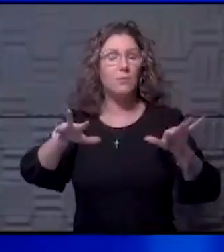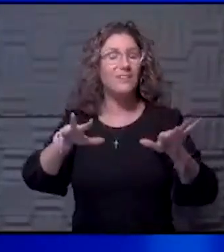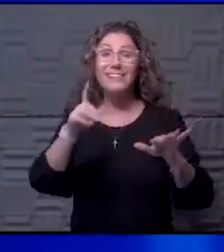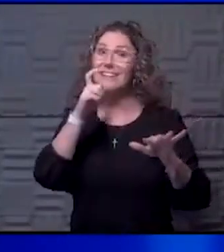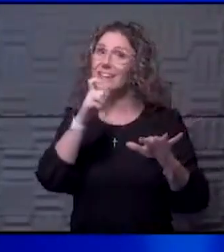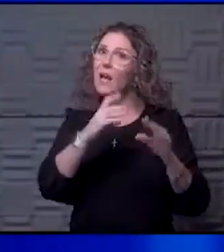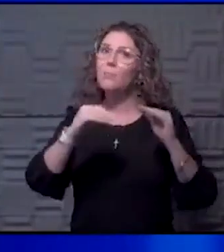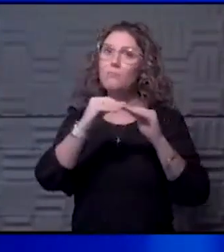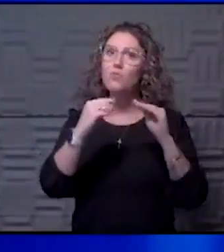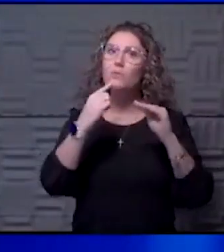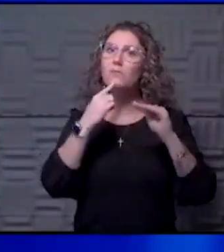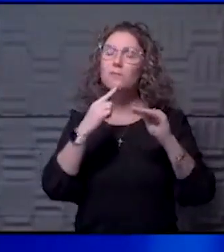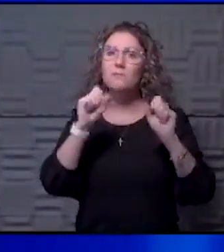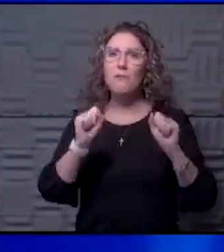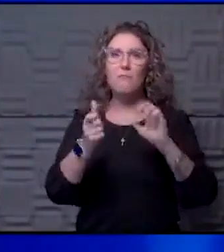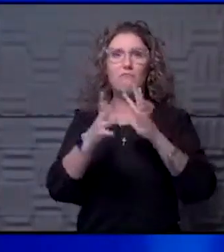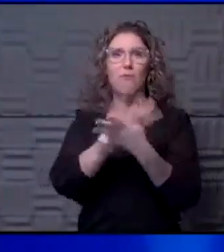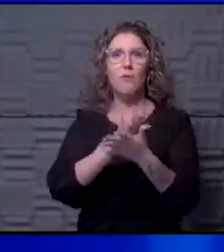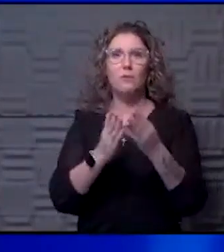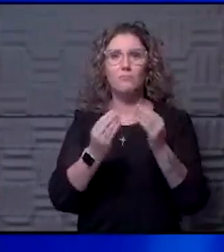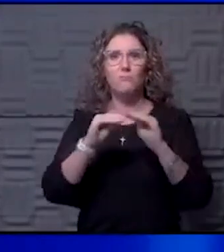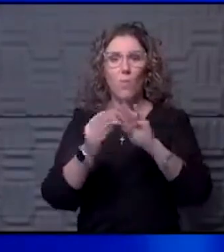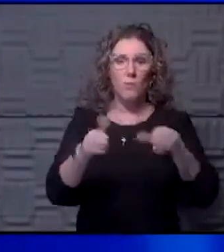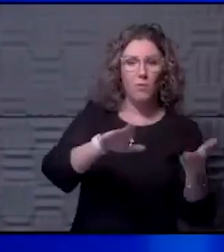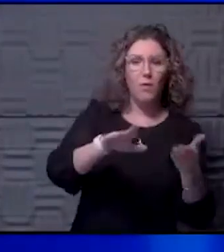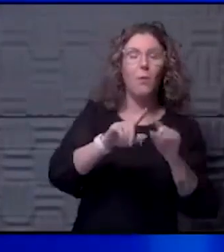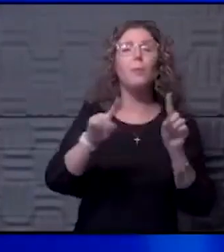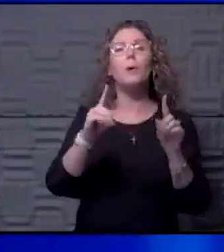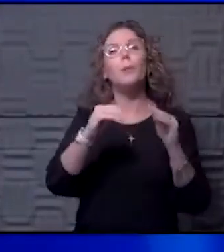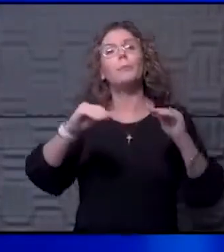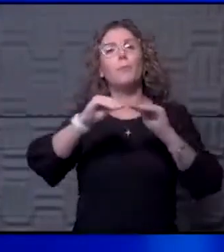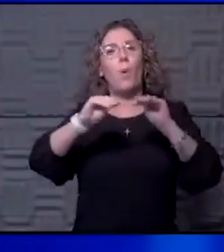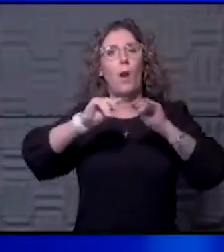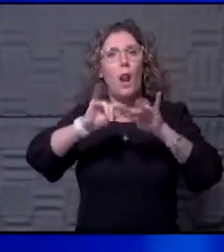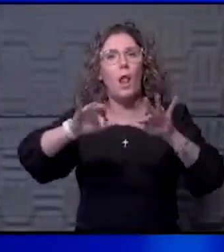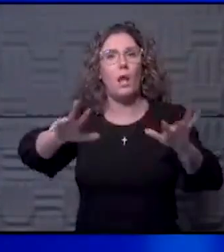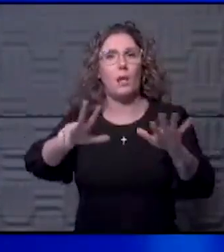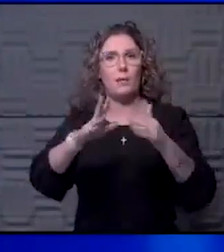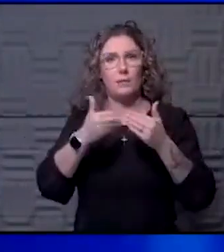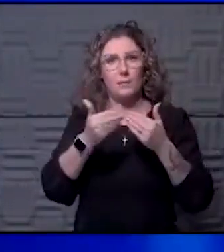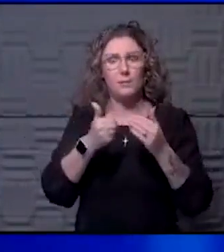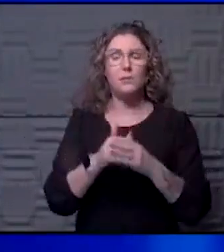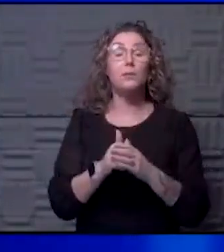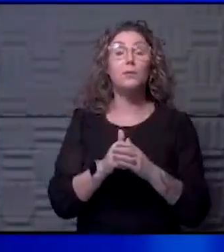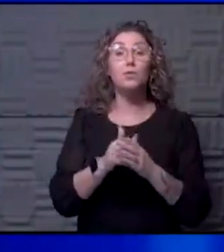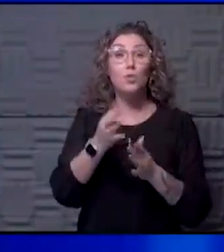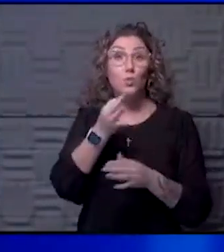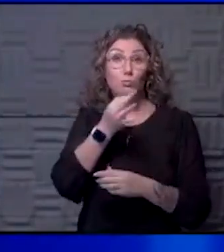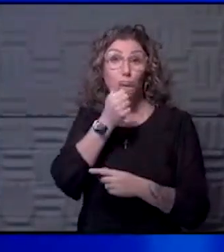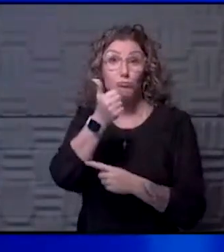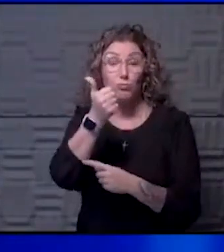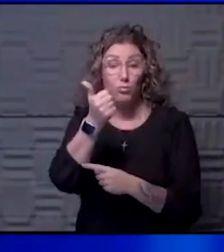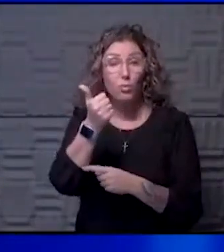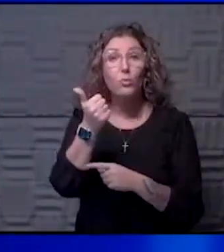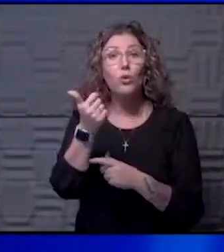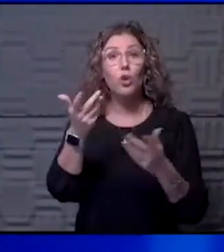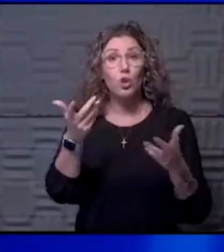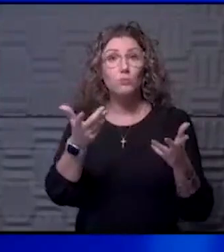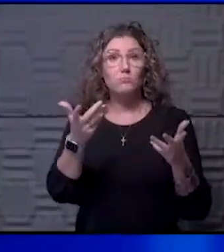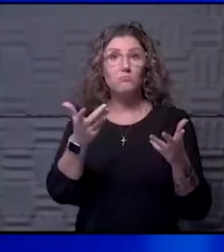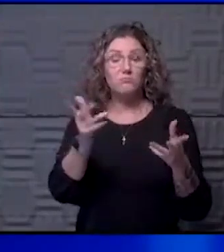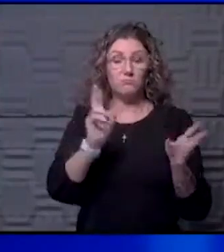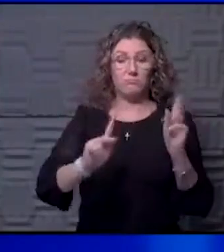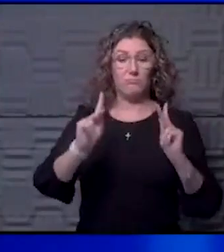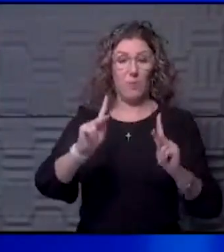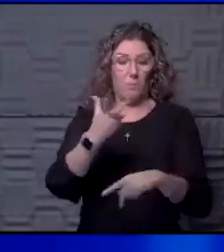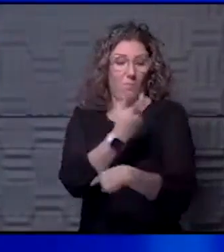deadly necessarily, but more transmissible, would mean that the sooner that we can get people